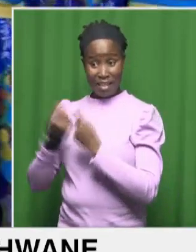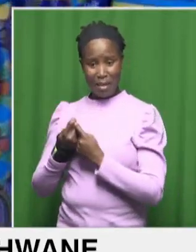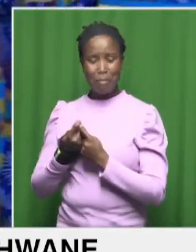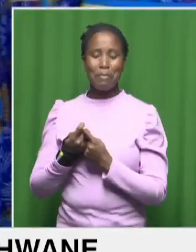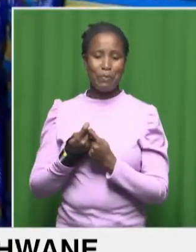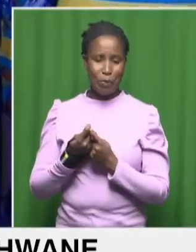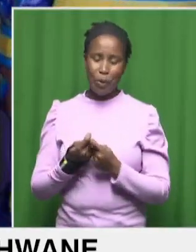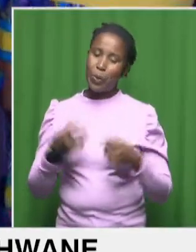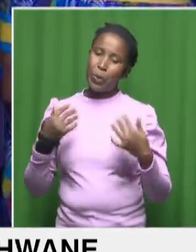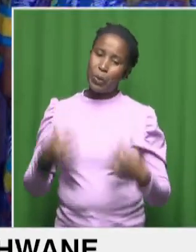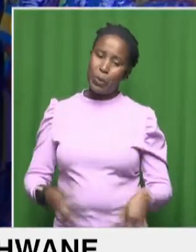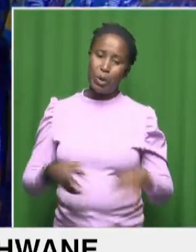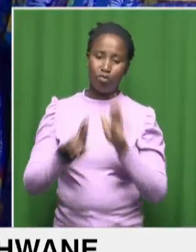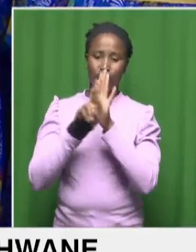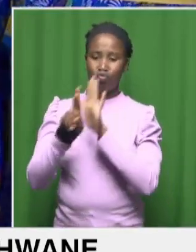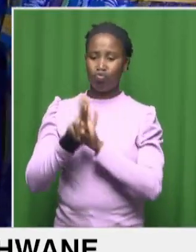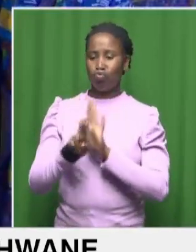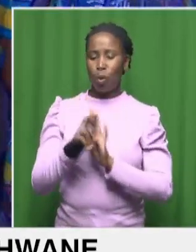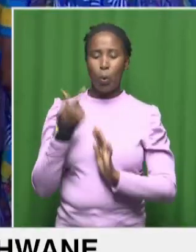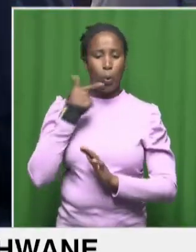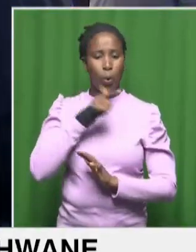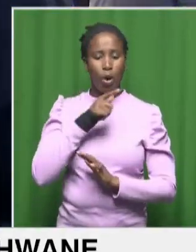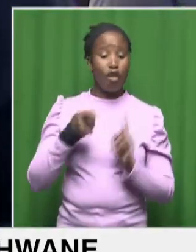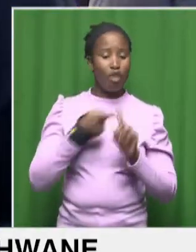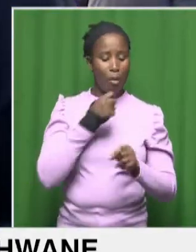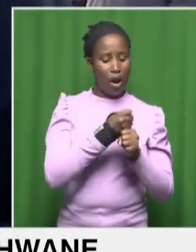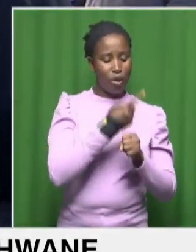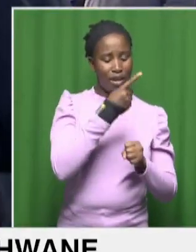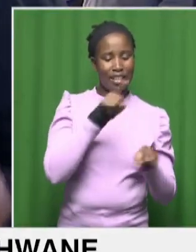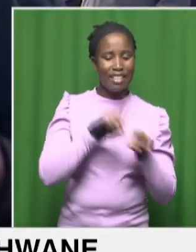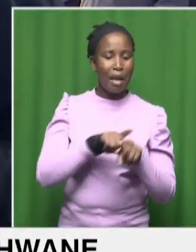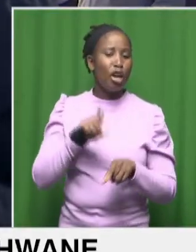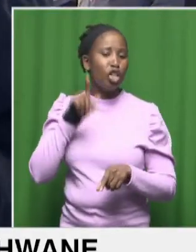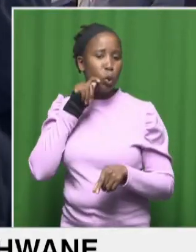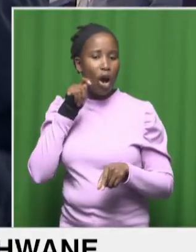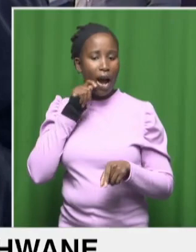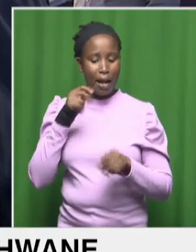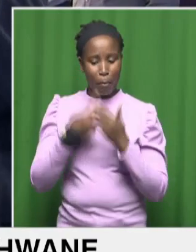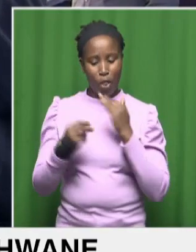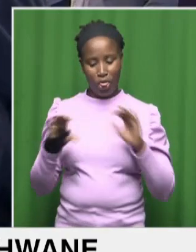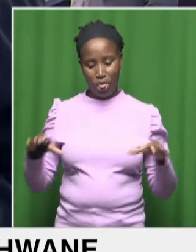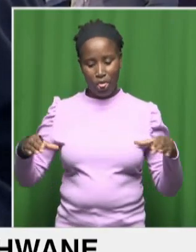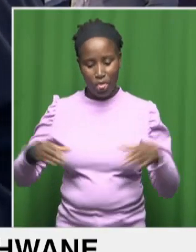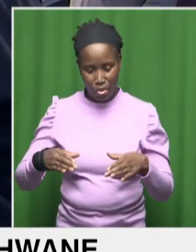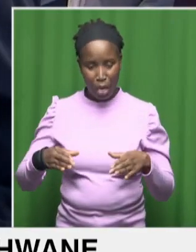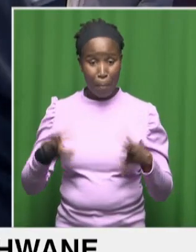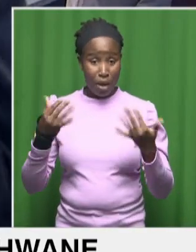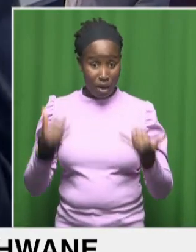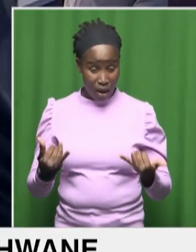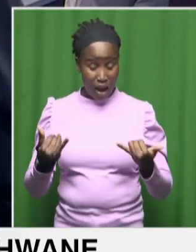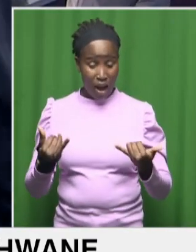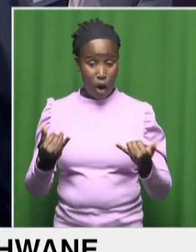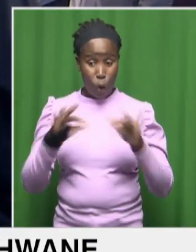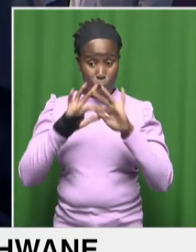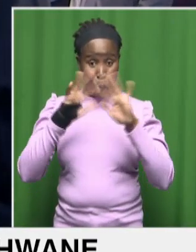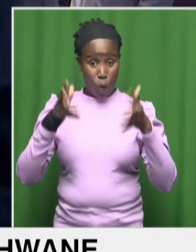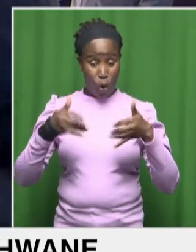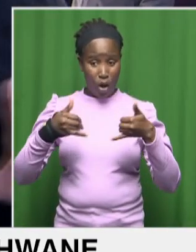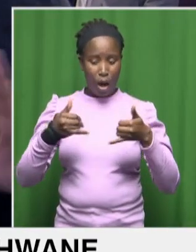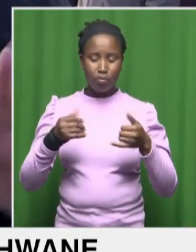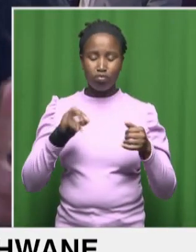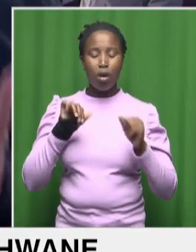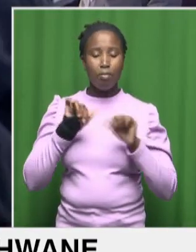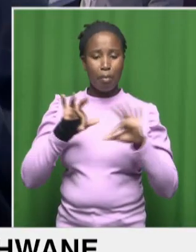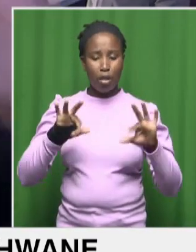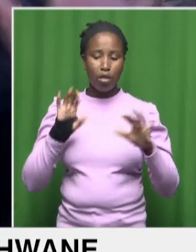a nice representation there of Gauteng, obviously Tshwane as well, and now Tshwane Netball today is ready for that trophy. the